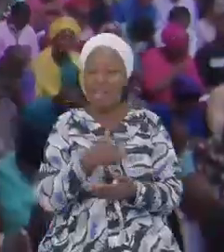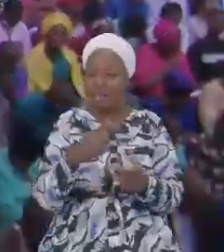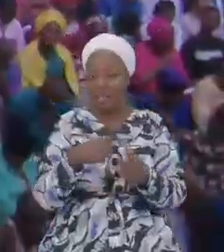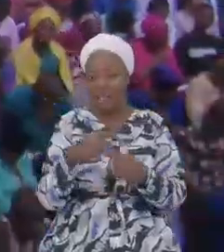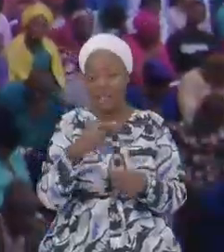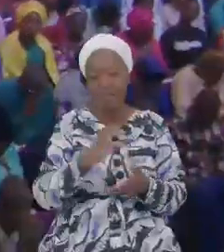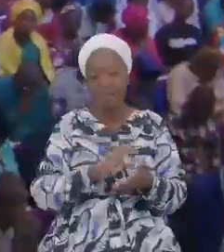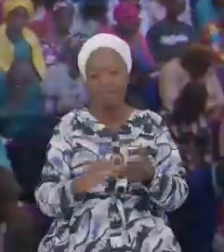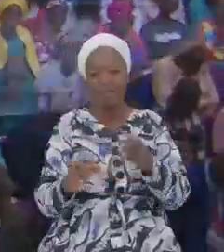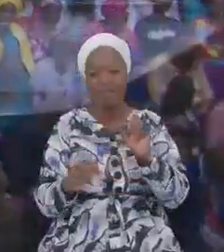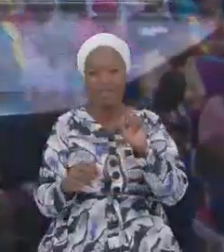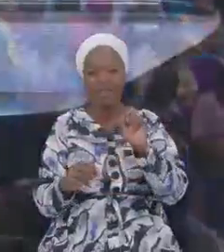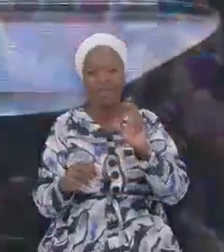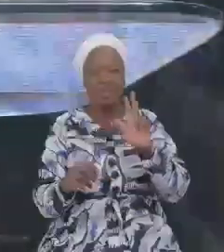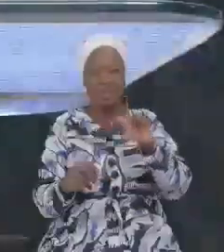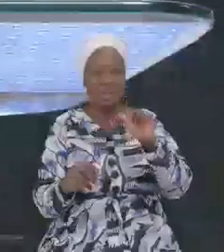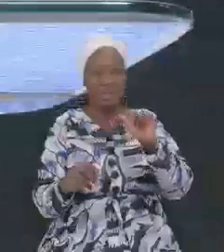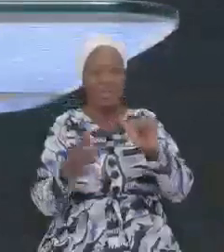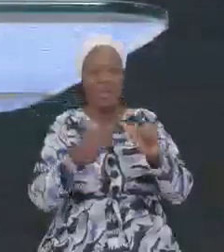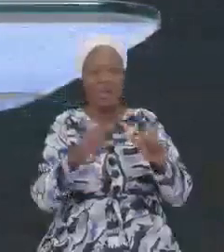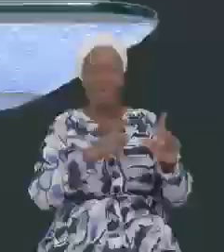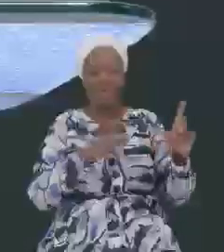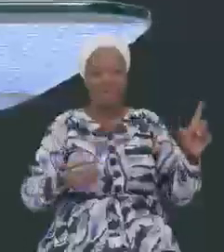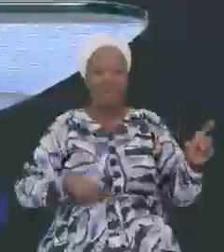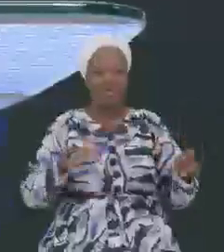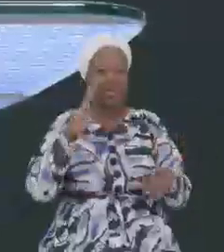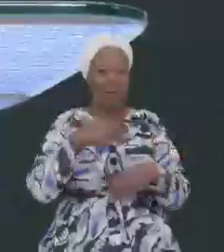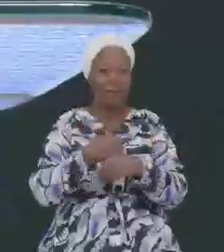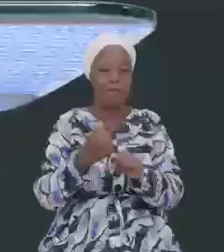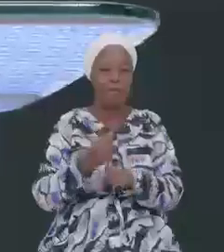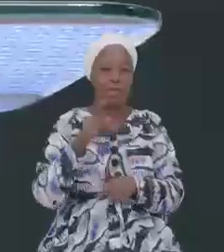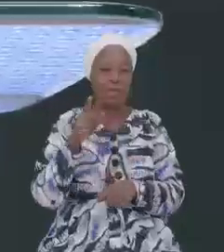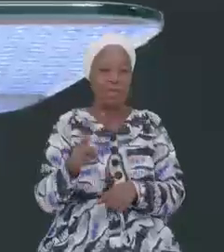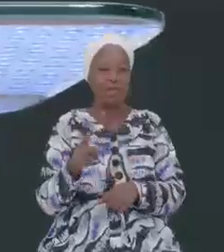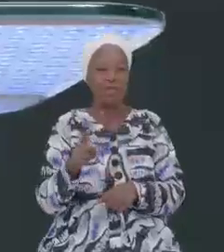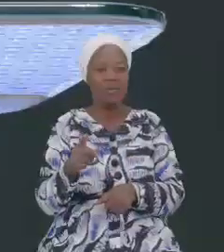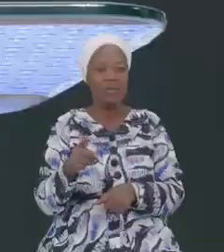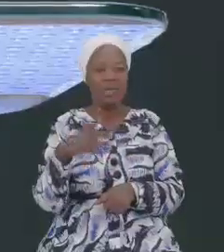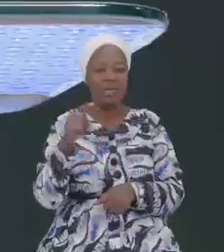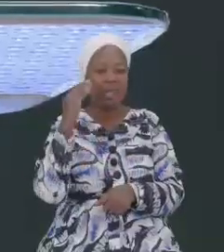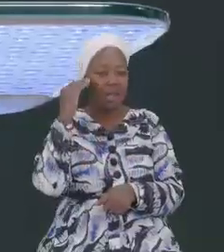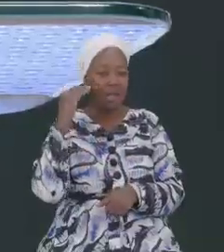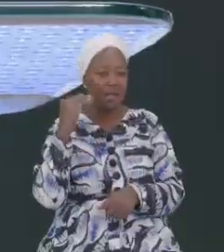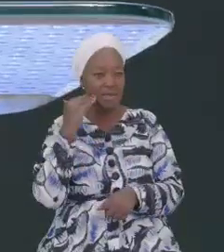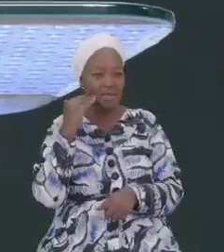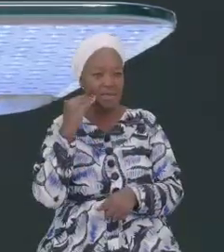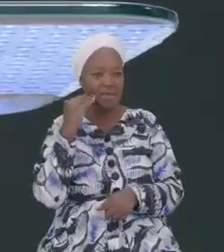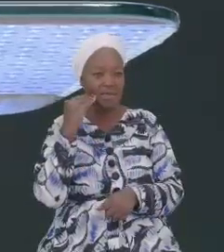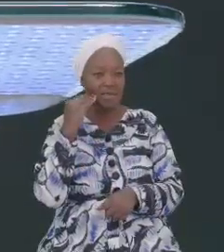verse 13, and the Lord shall make thee the head,